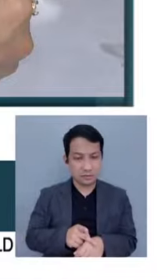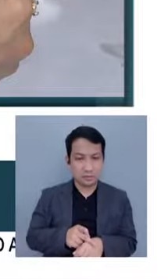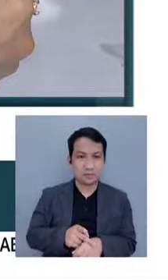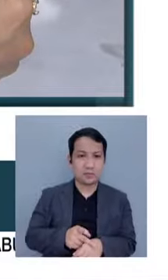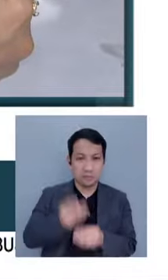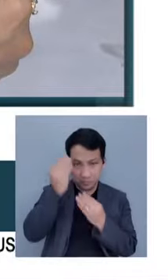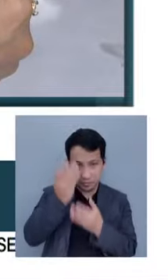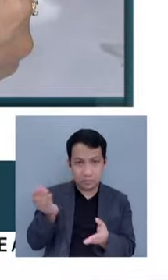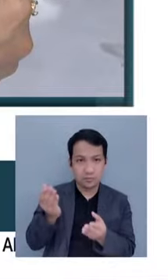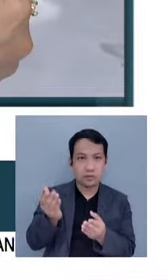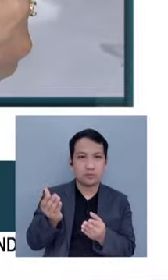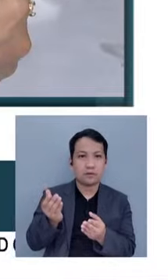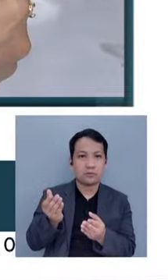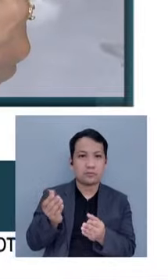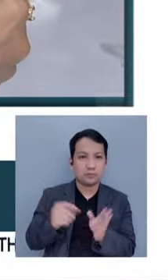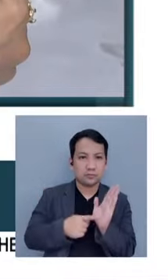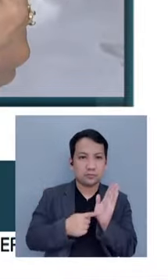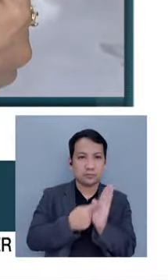simply because we're telling the truth.